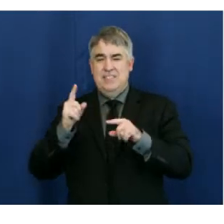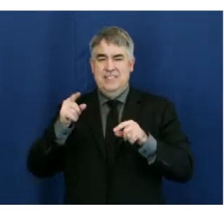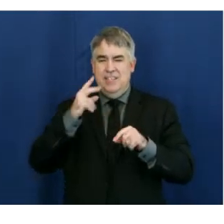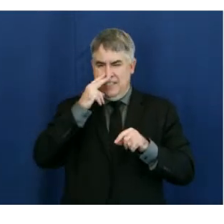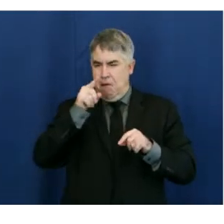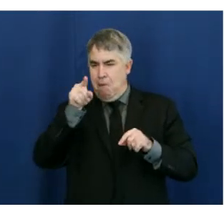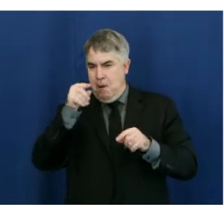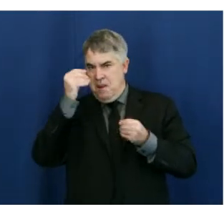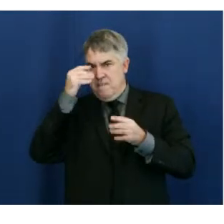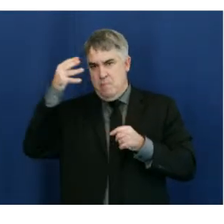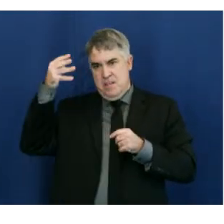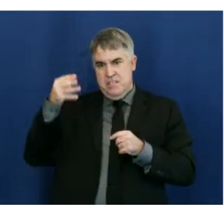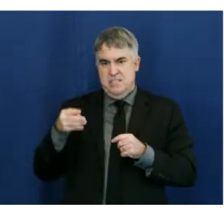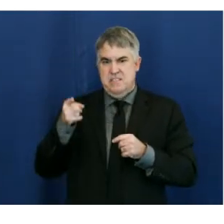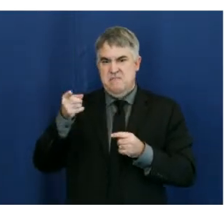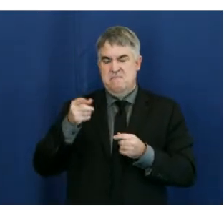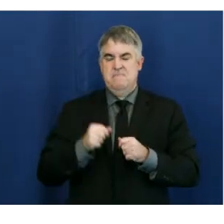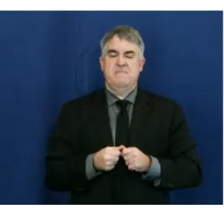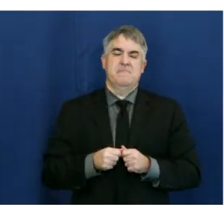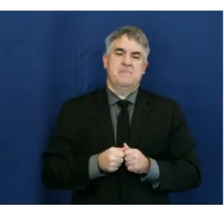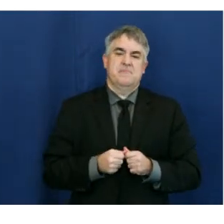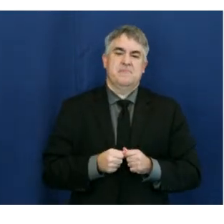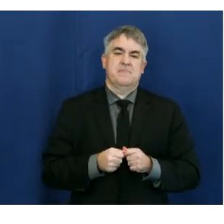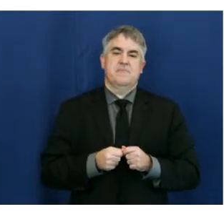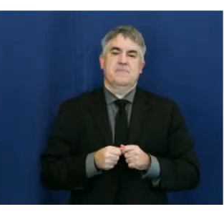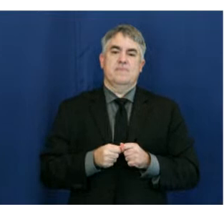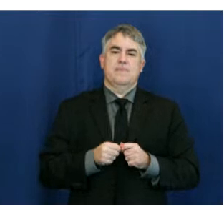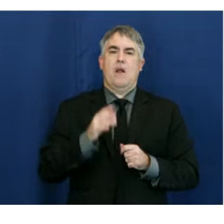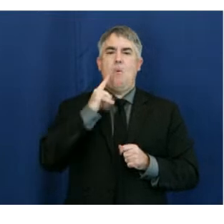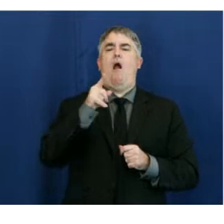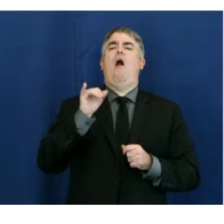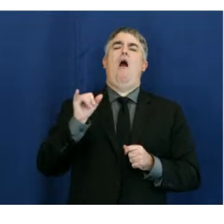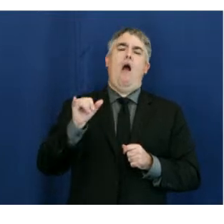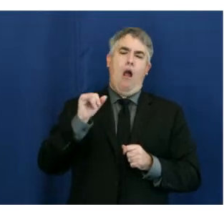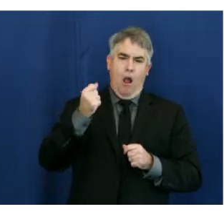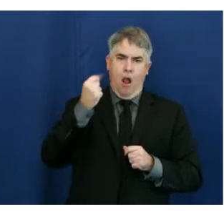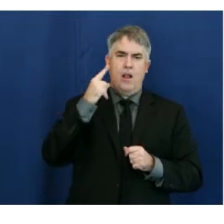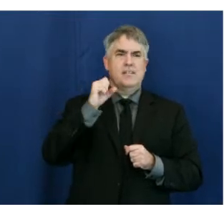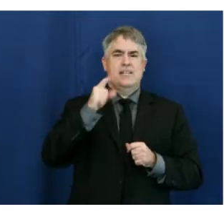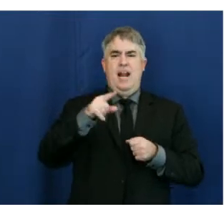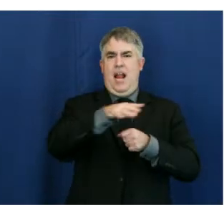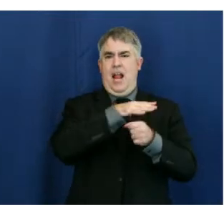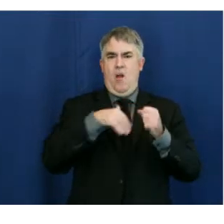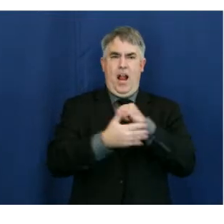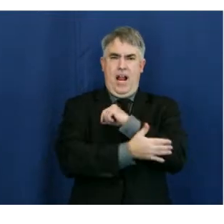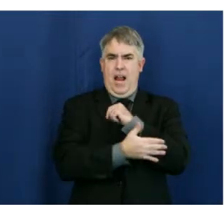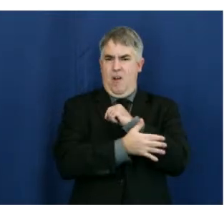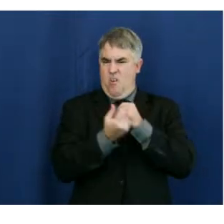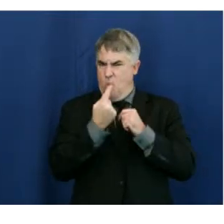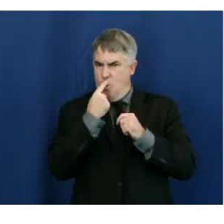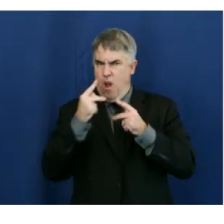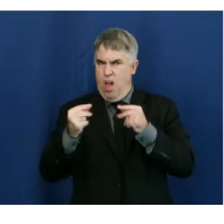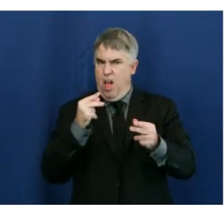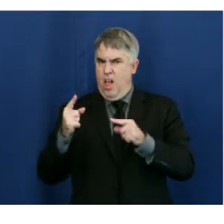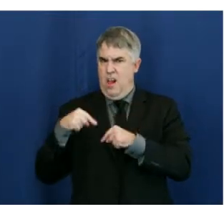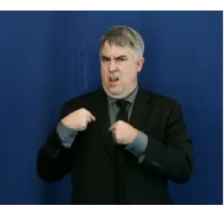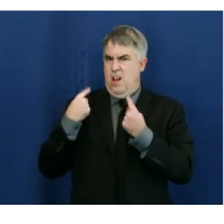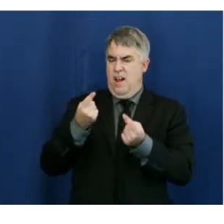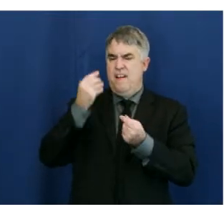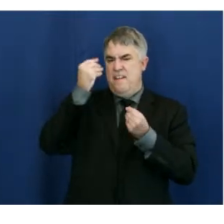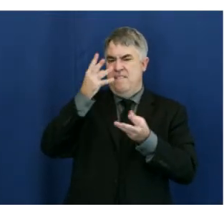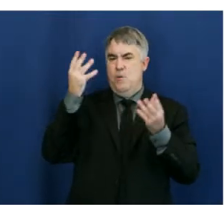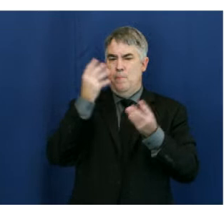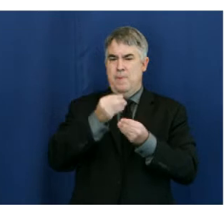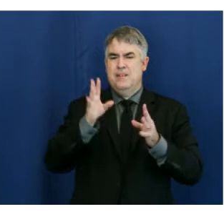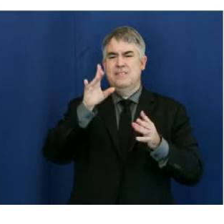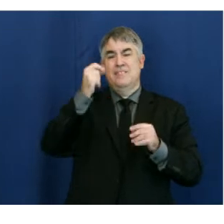the healthcare workforce of San Diego County, which is the overwhelming majority of these. And so we will continue to drive with an equity focus to